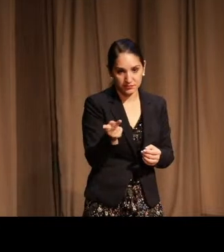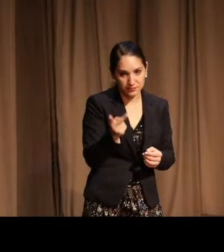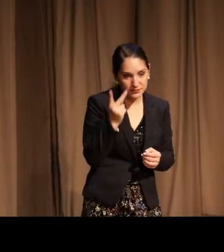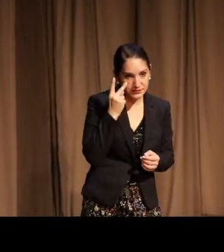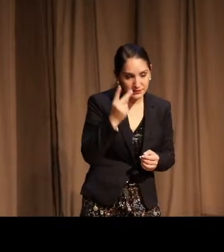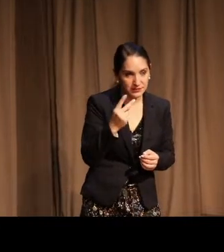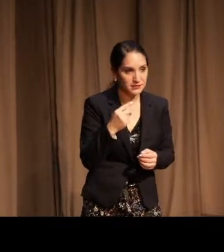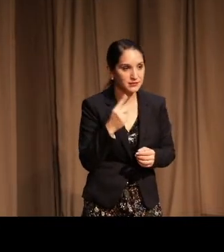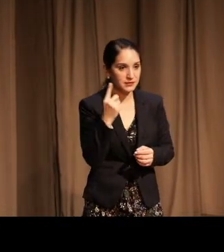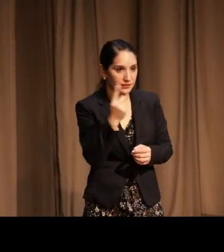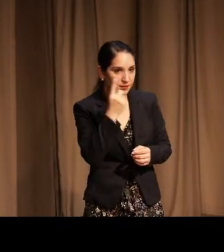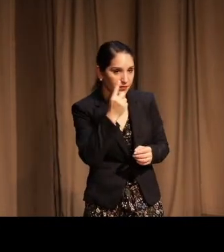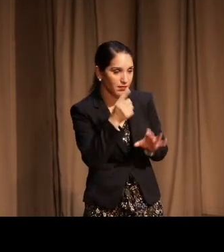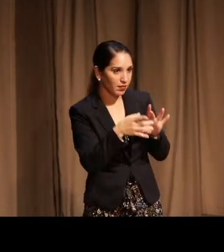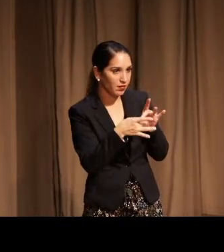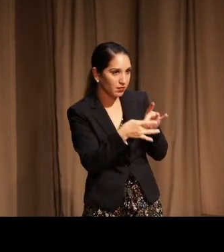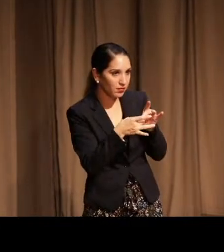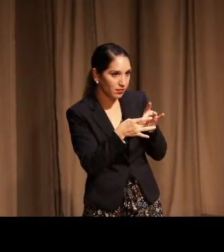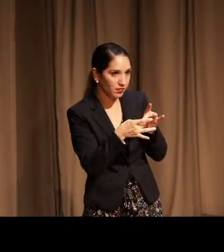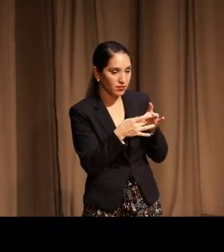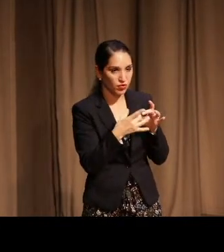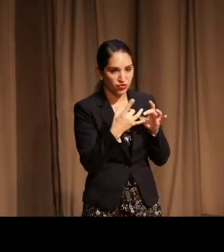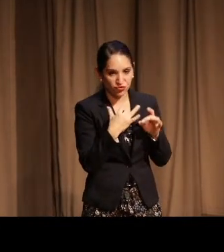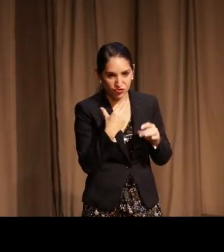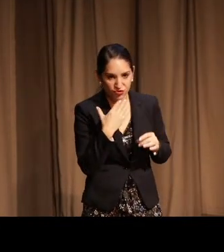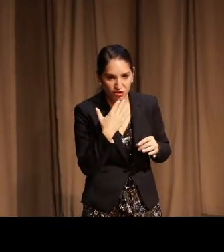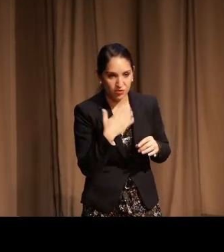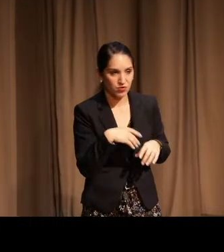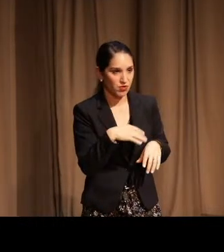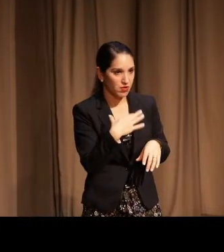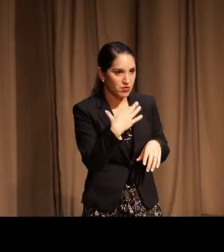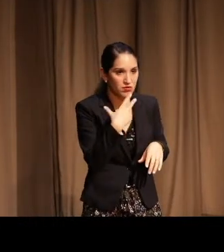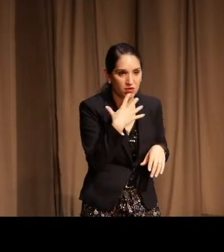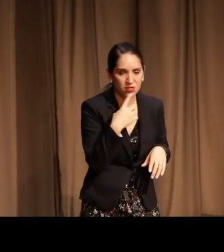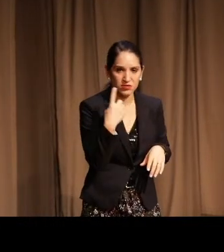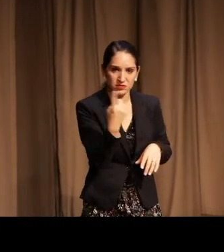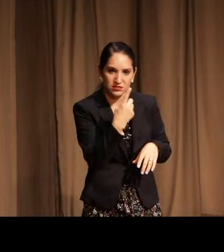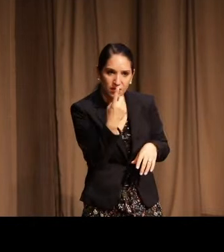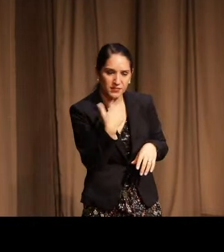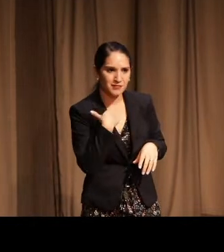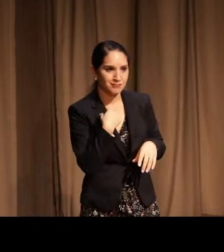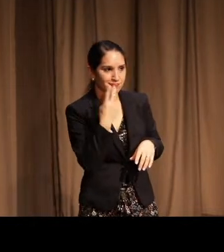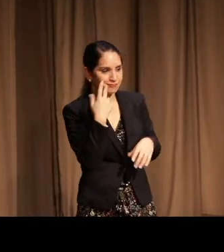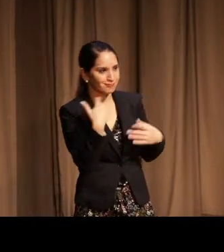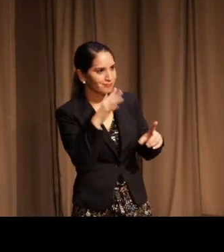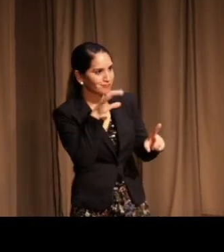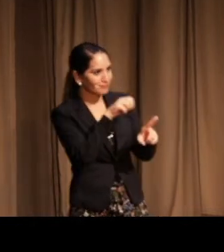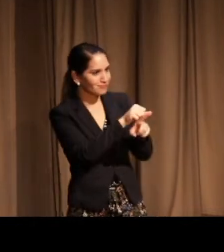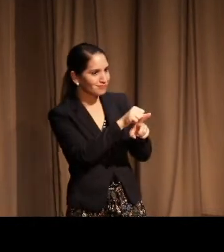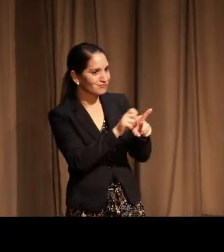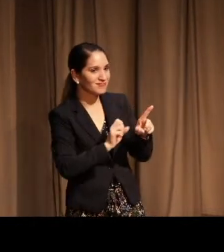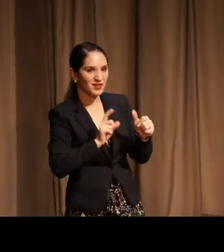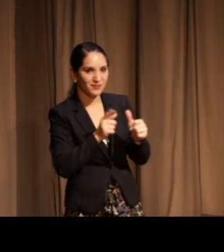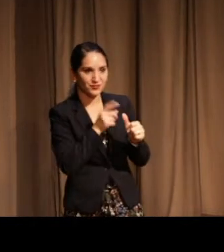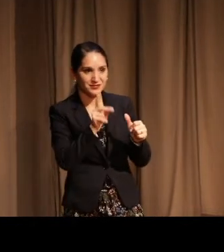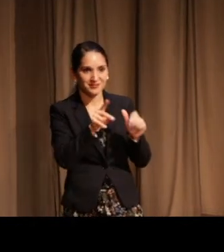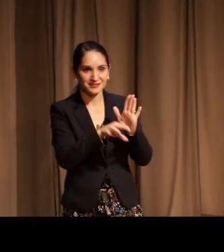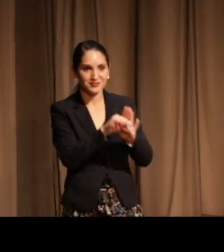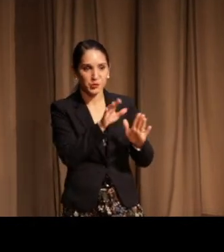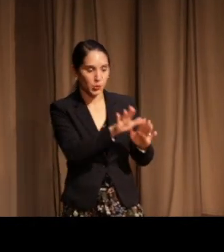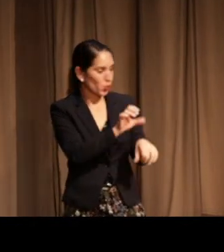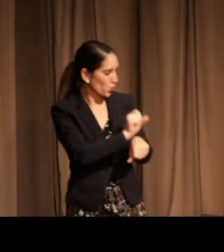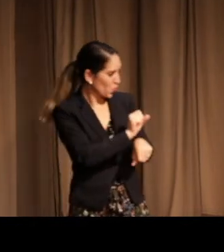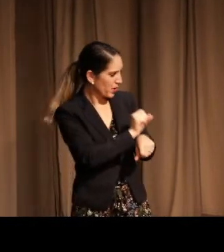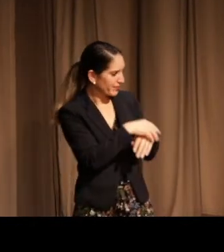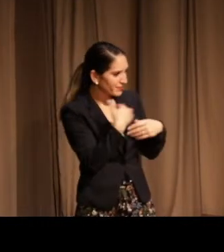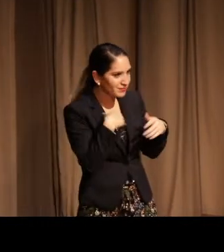there's something about the color. And I would say that the color is also something that caught my attention when I first saw your work. You have a